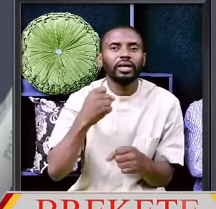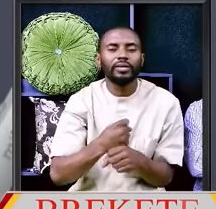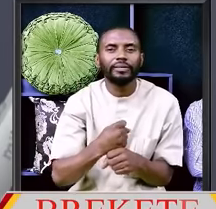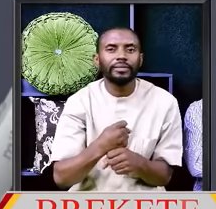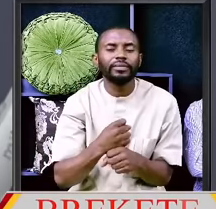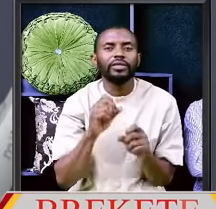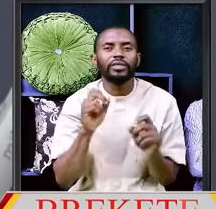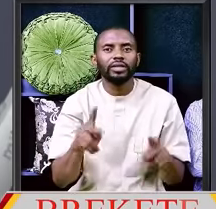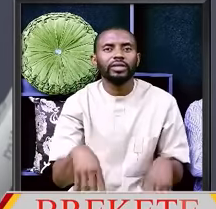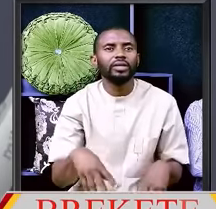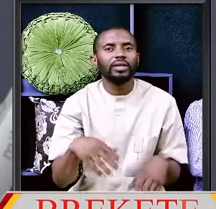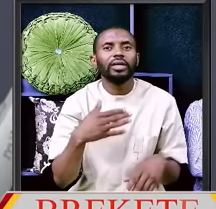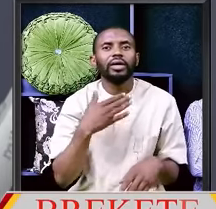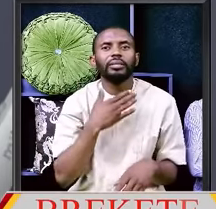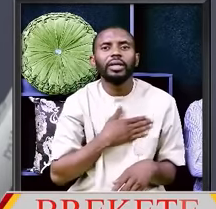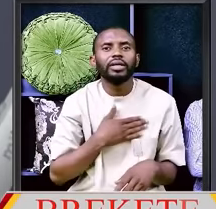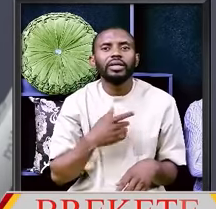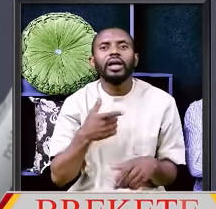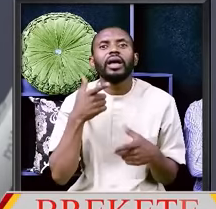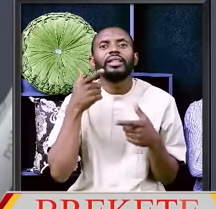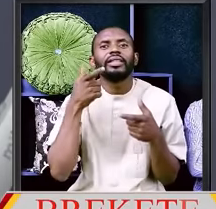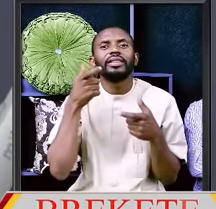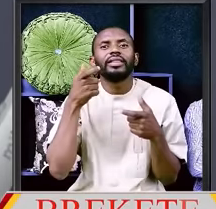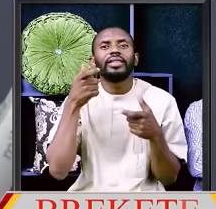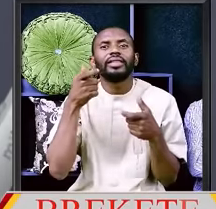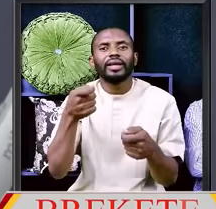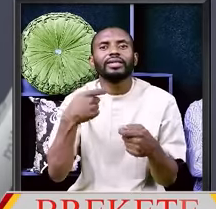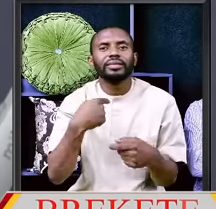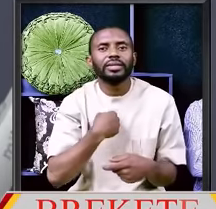Yes. Okay. Please, can you text me your